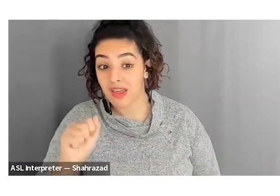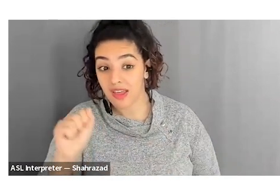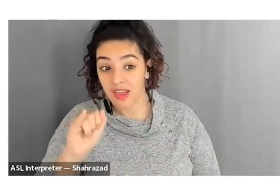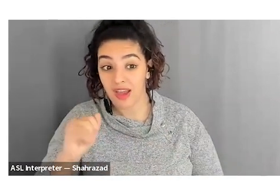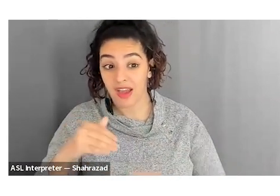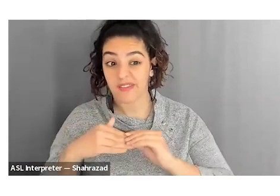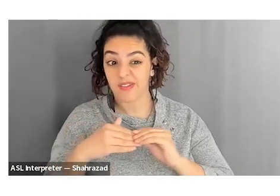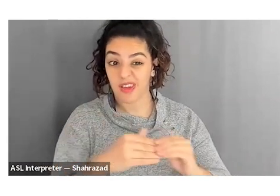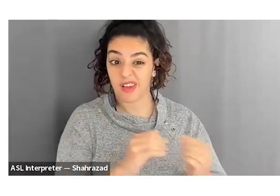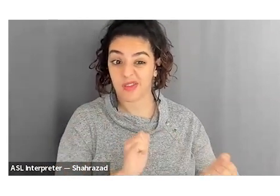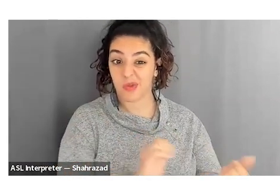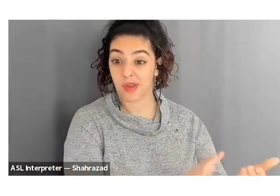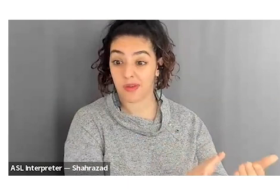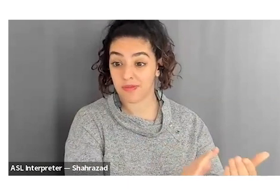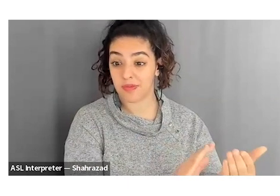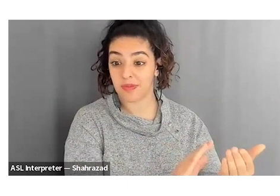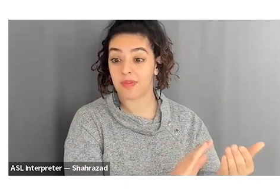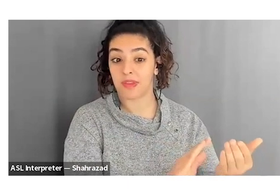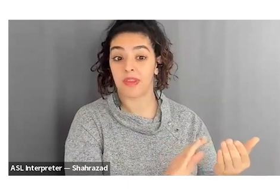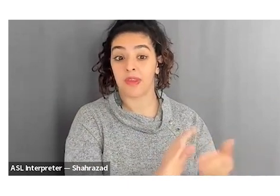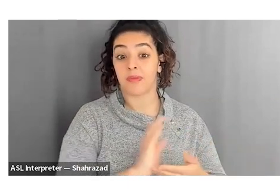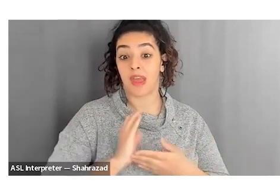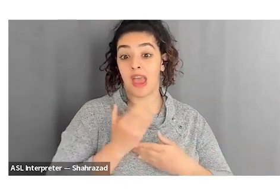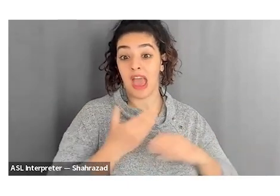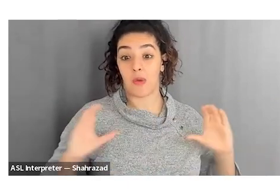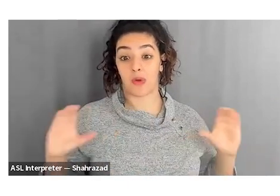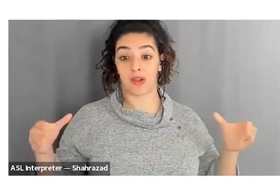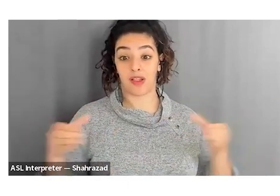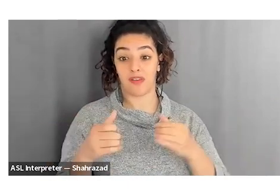thriving and liberation depends on it,